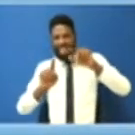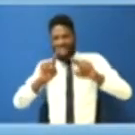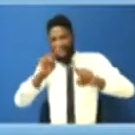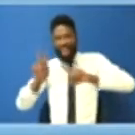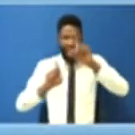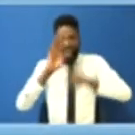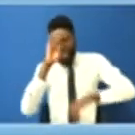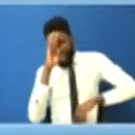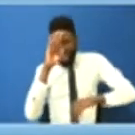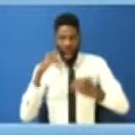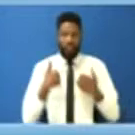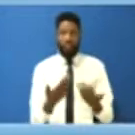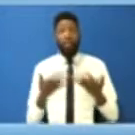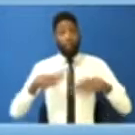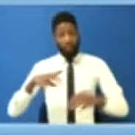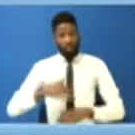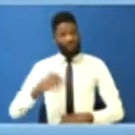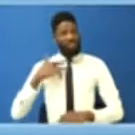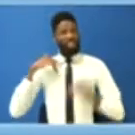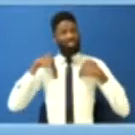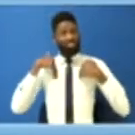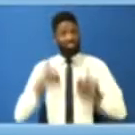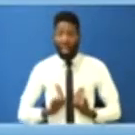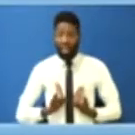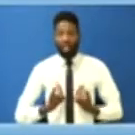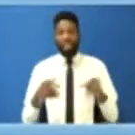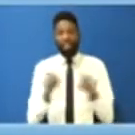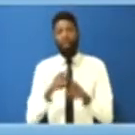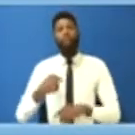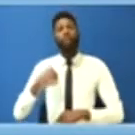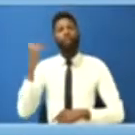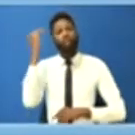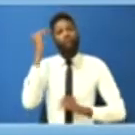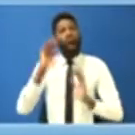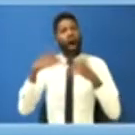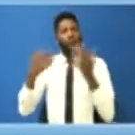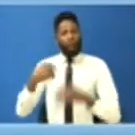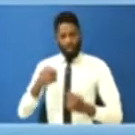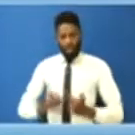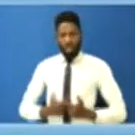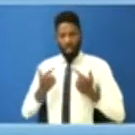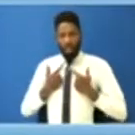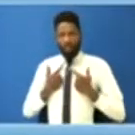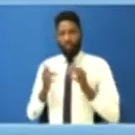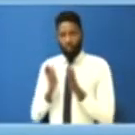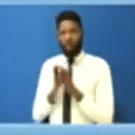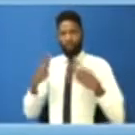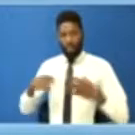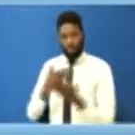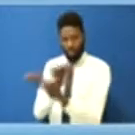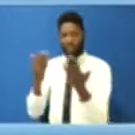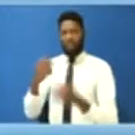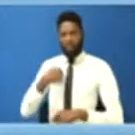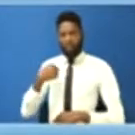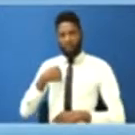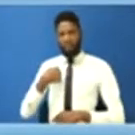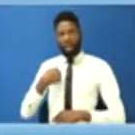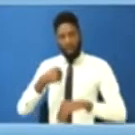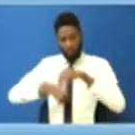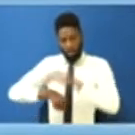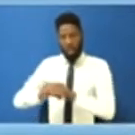eligibility people are really tired and i know that because i live amongst the people and i'm a son of this country people just